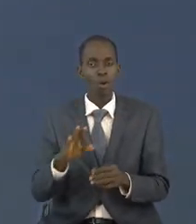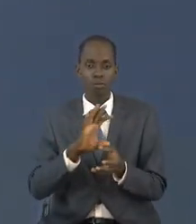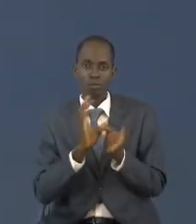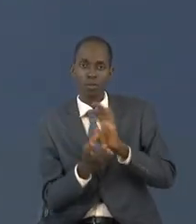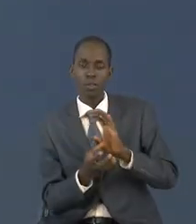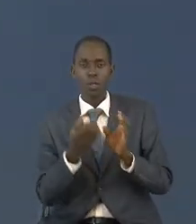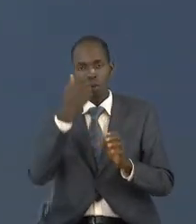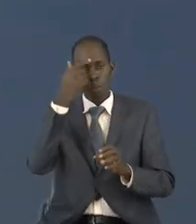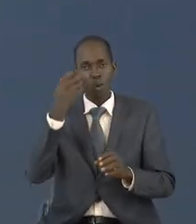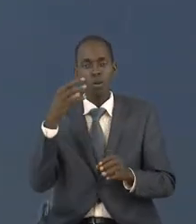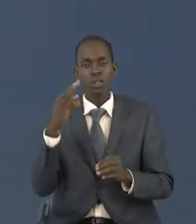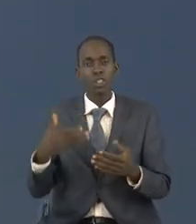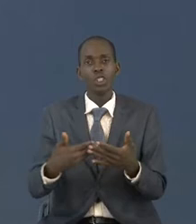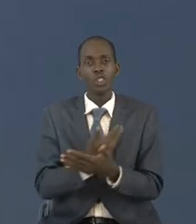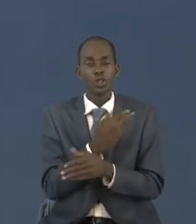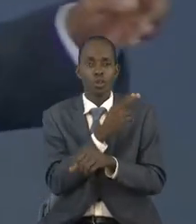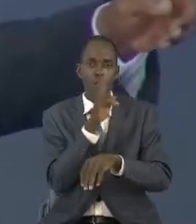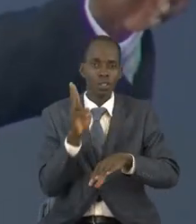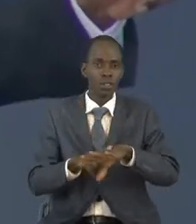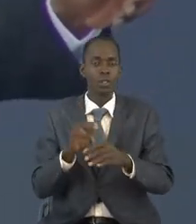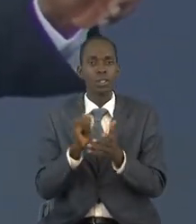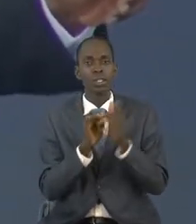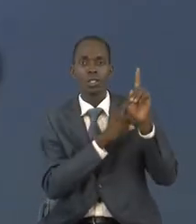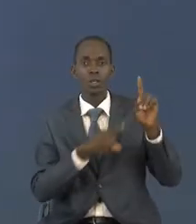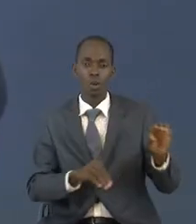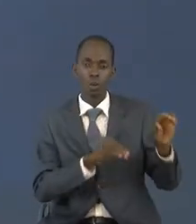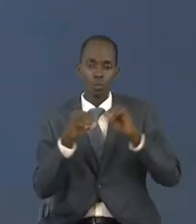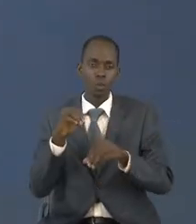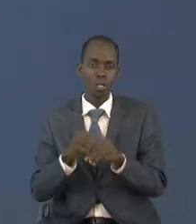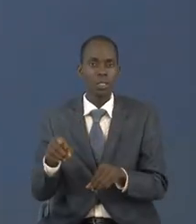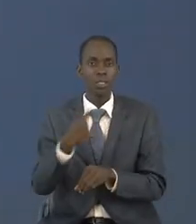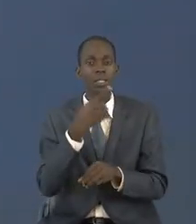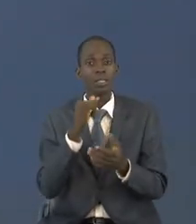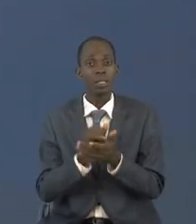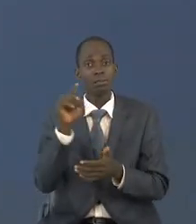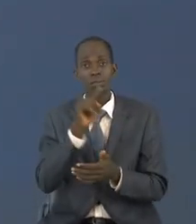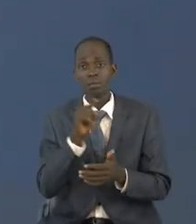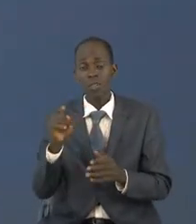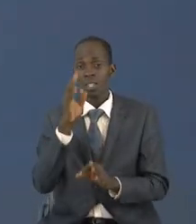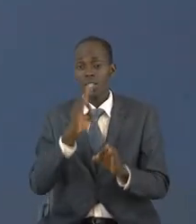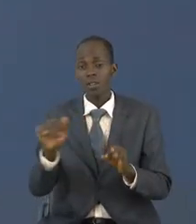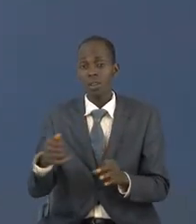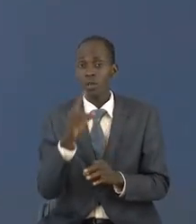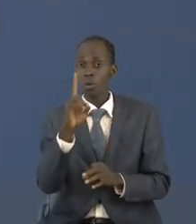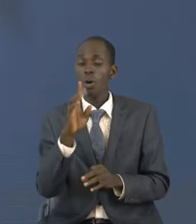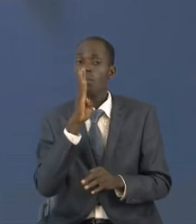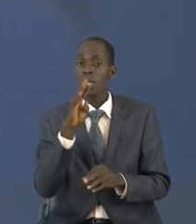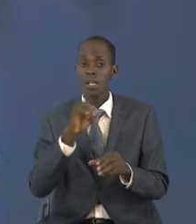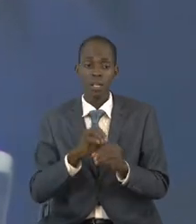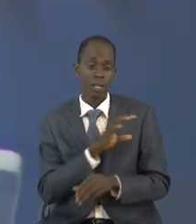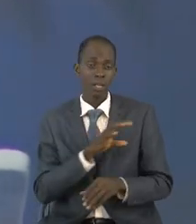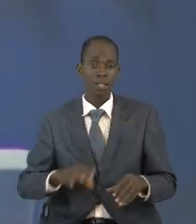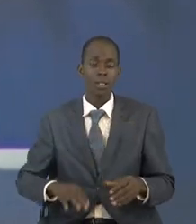the Lord has put within them. And he says, therefore, if any man be in Christ, he is a